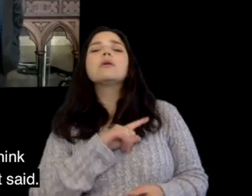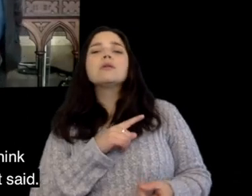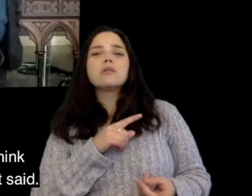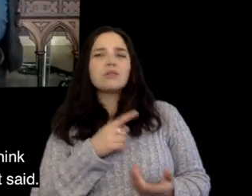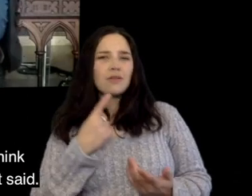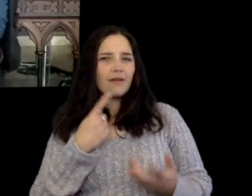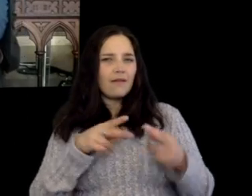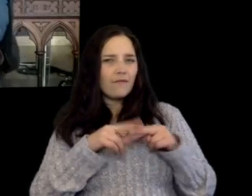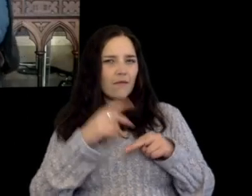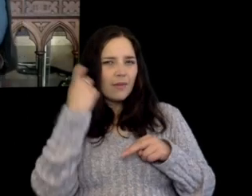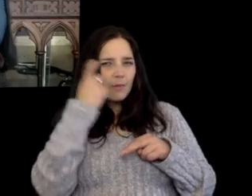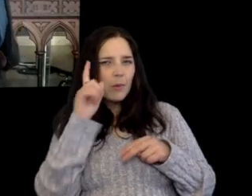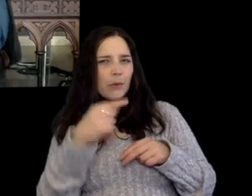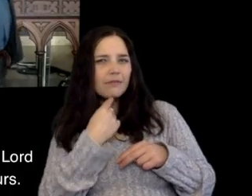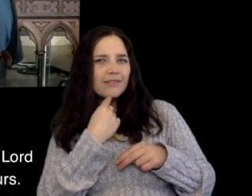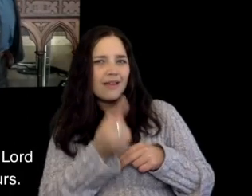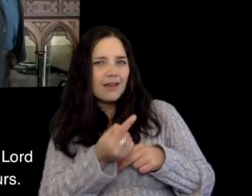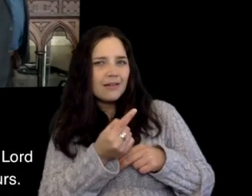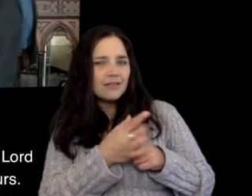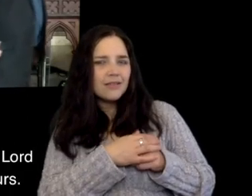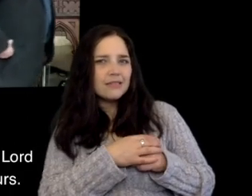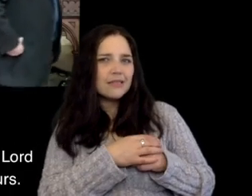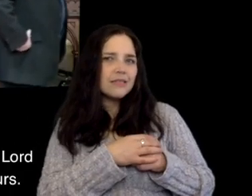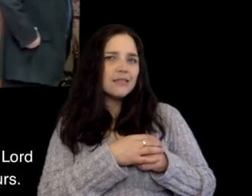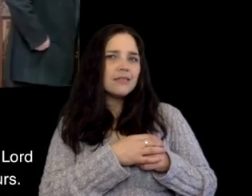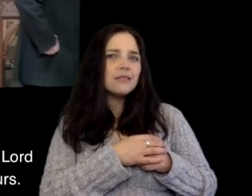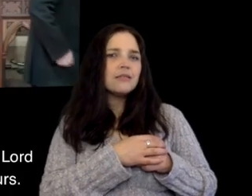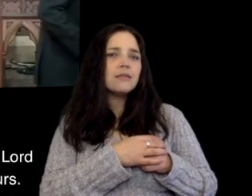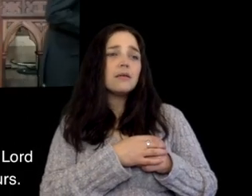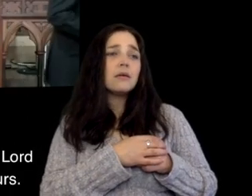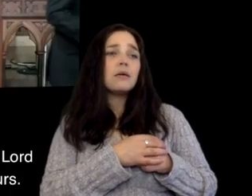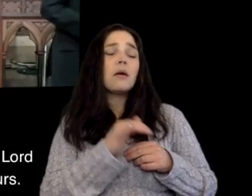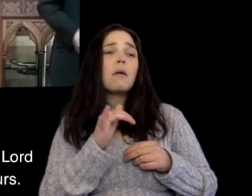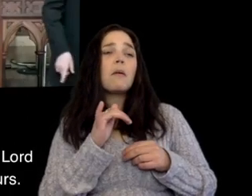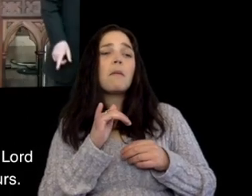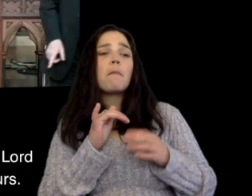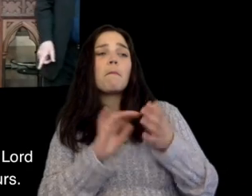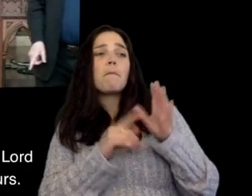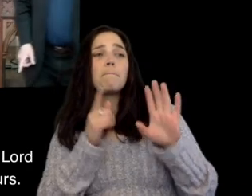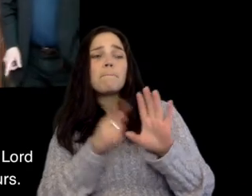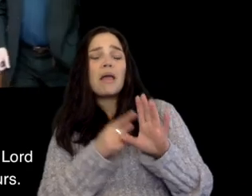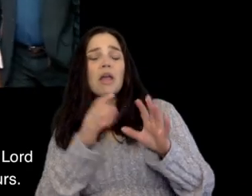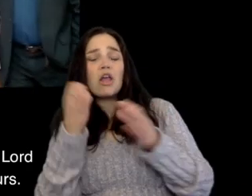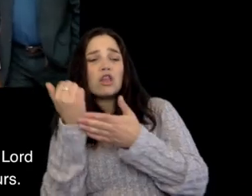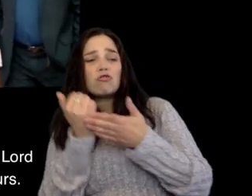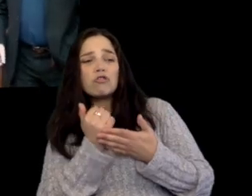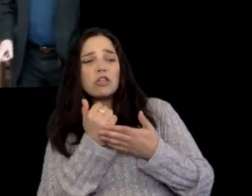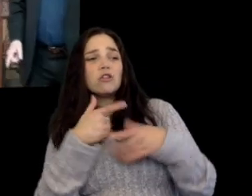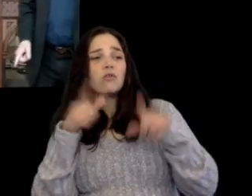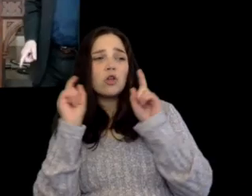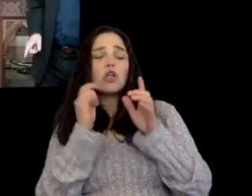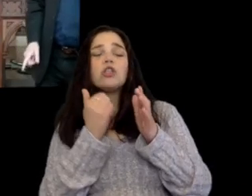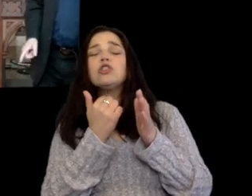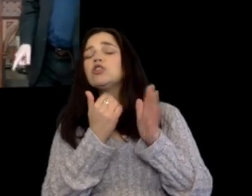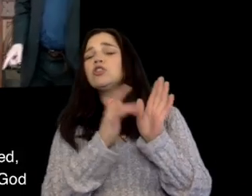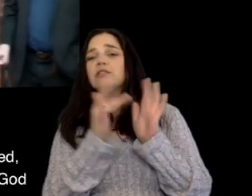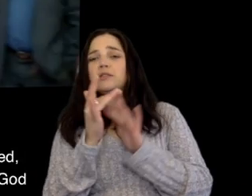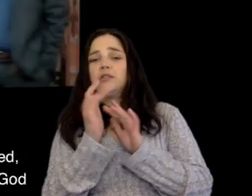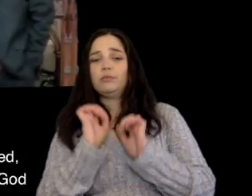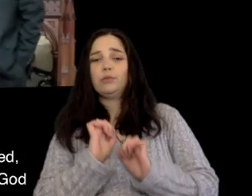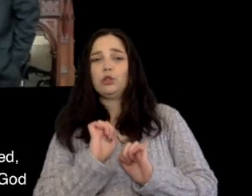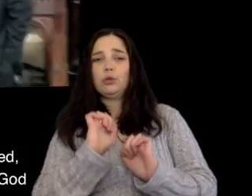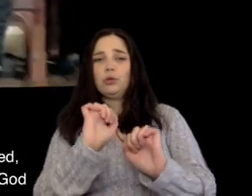Because stop and think about what you've just said. May the grace of the Lord Jesus Christ be